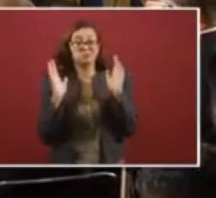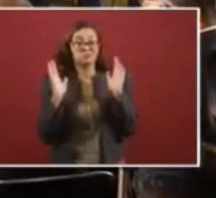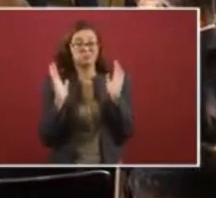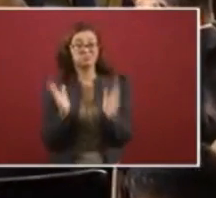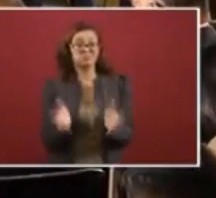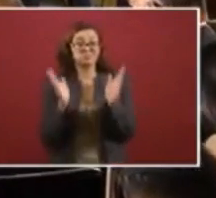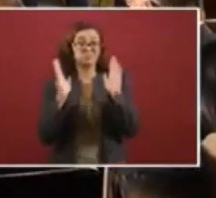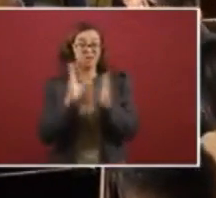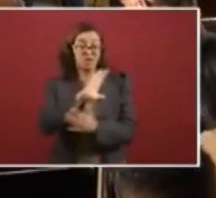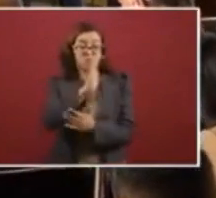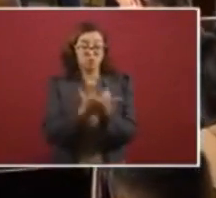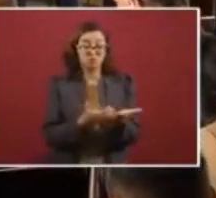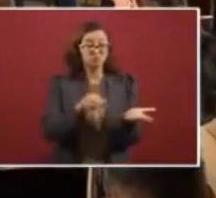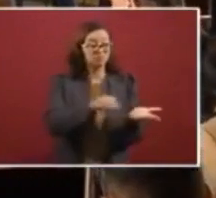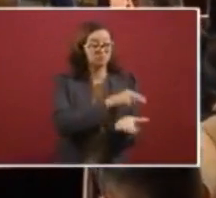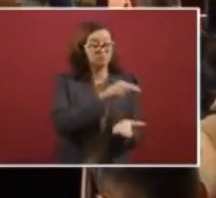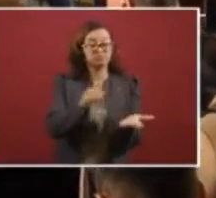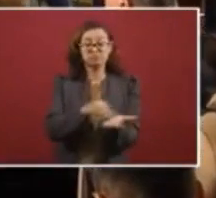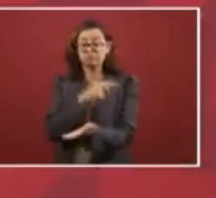contracts.